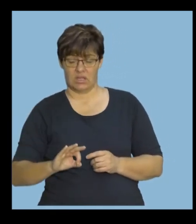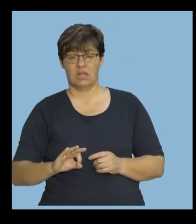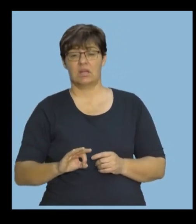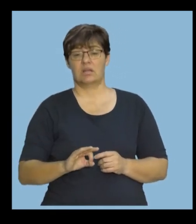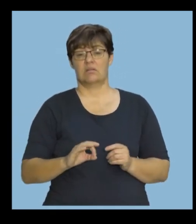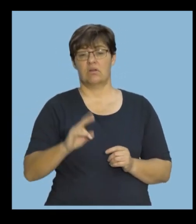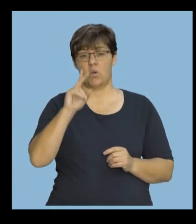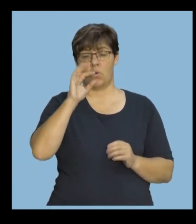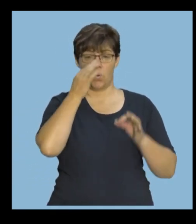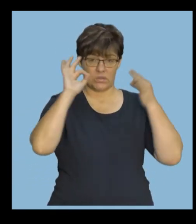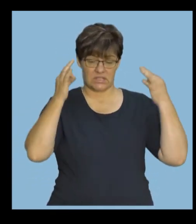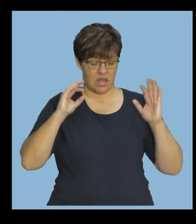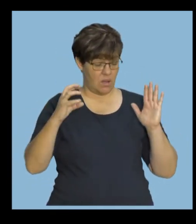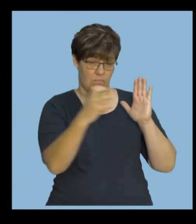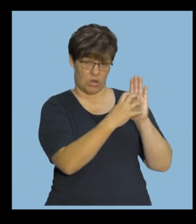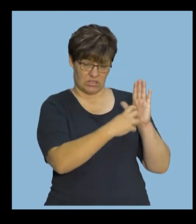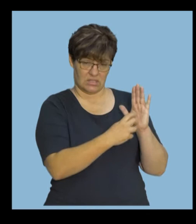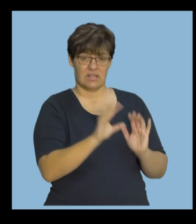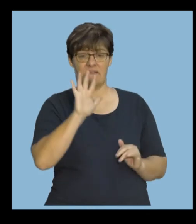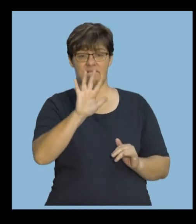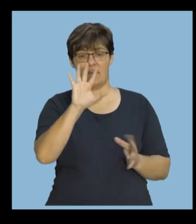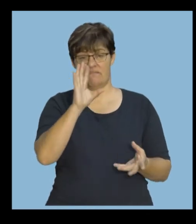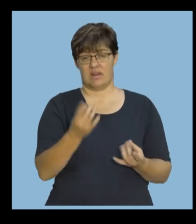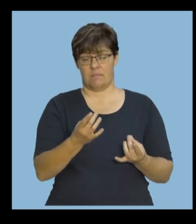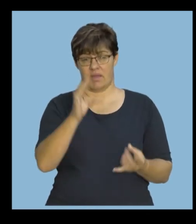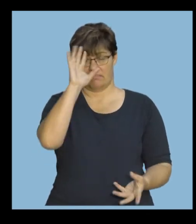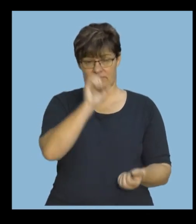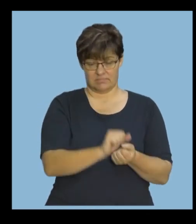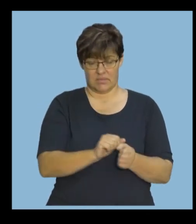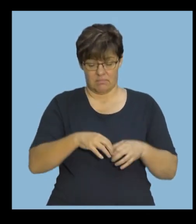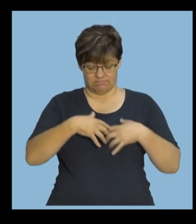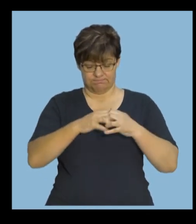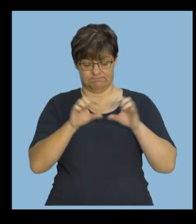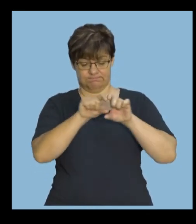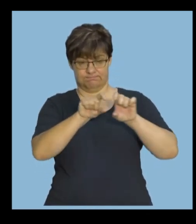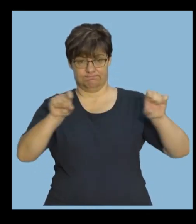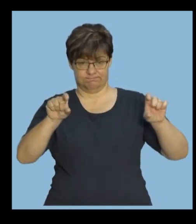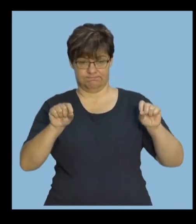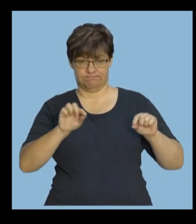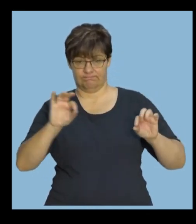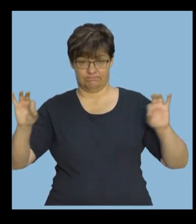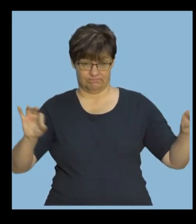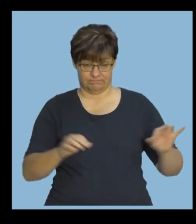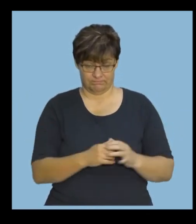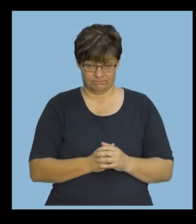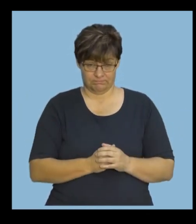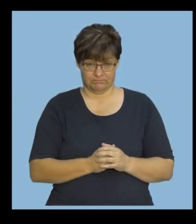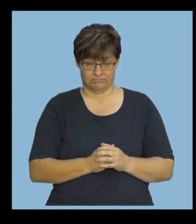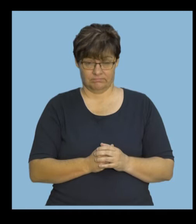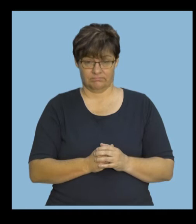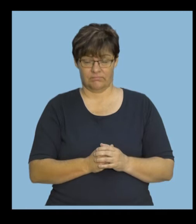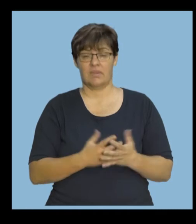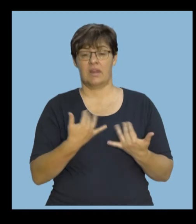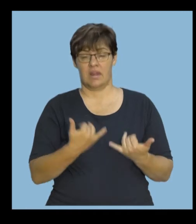very powerful. We looked at that, which is from 5-number summary to draw the Whisker plot,